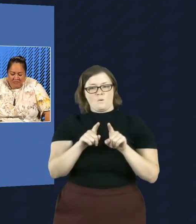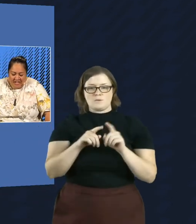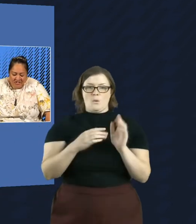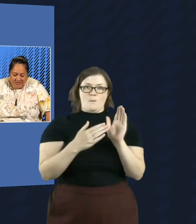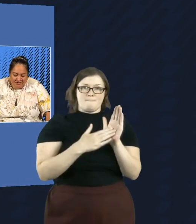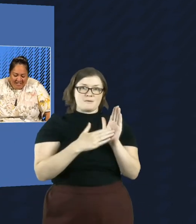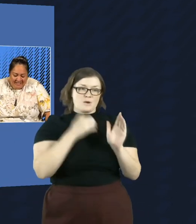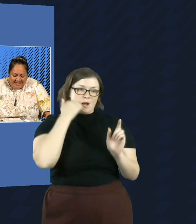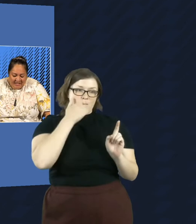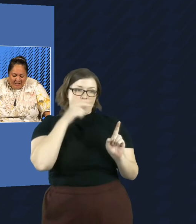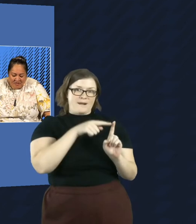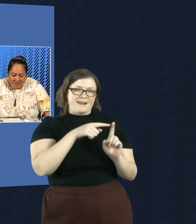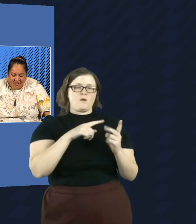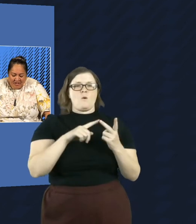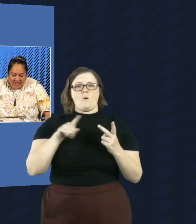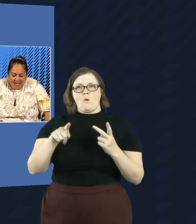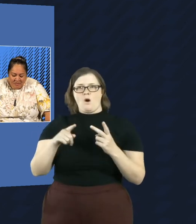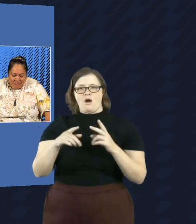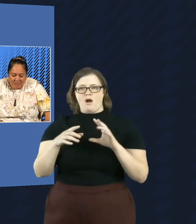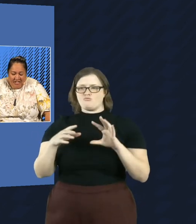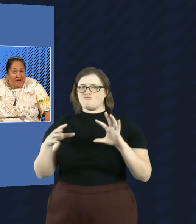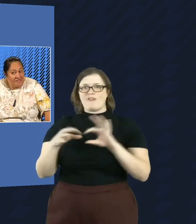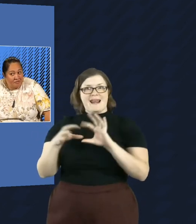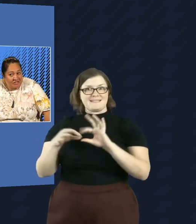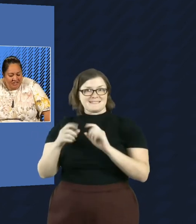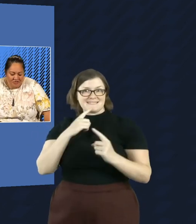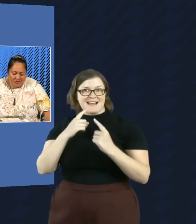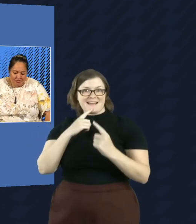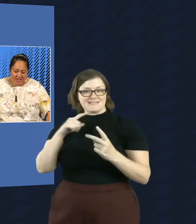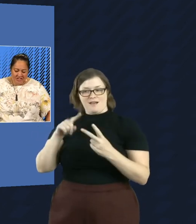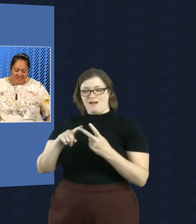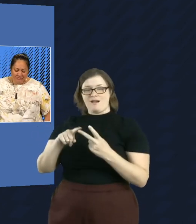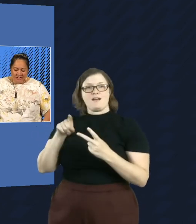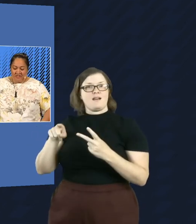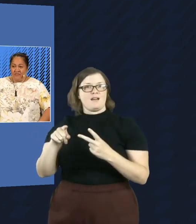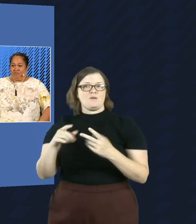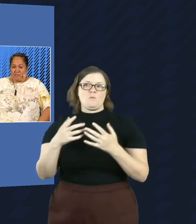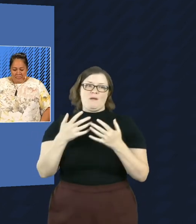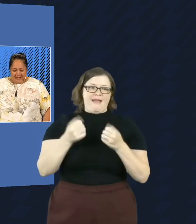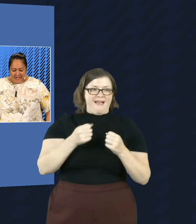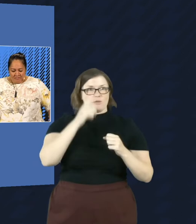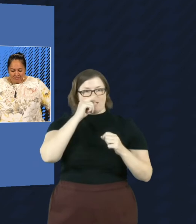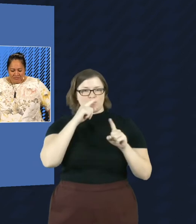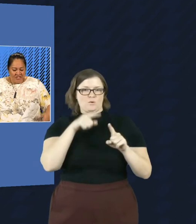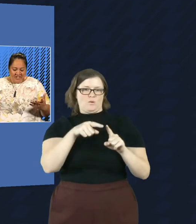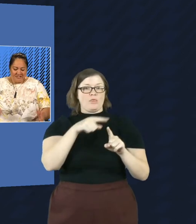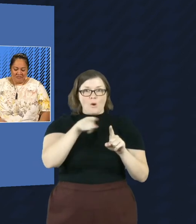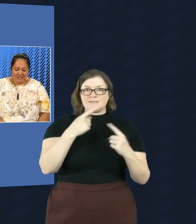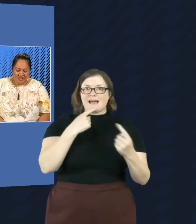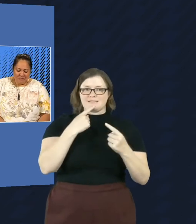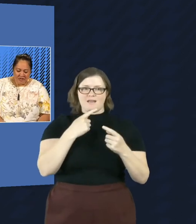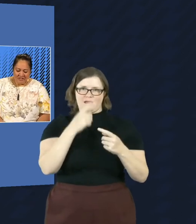in combination with related data, be or have the potential to be a taonga. So